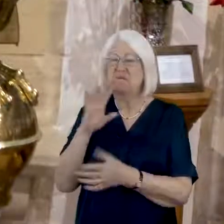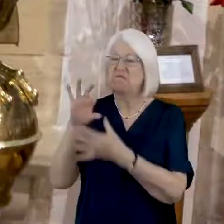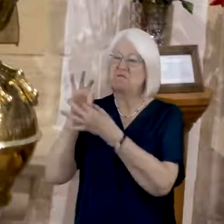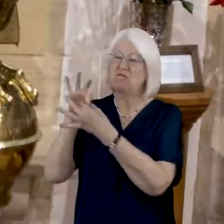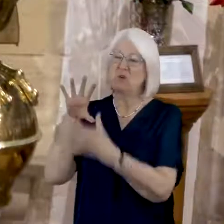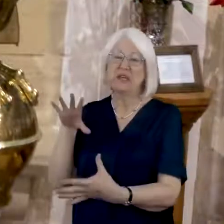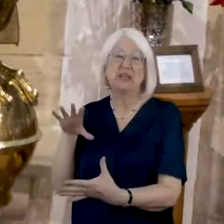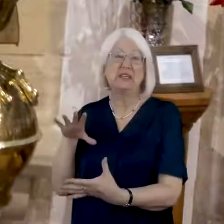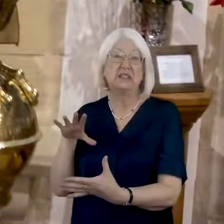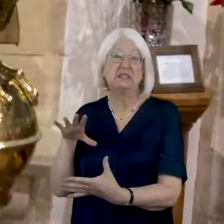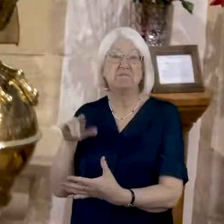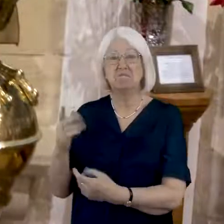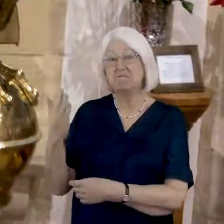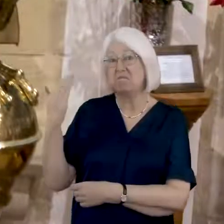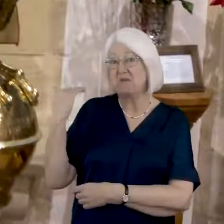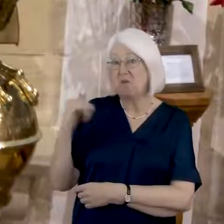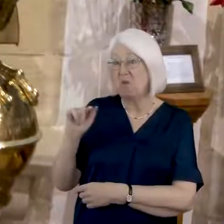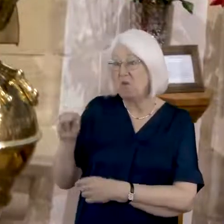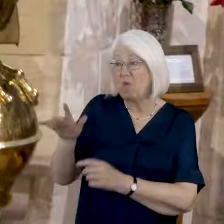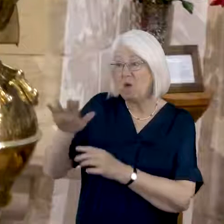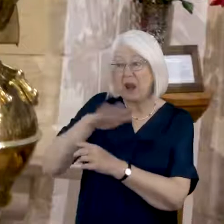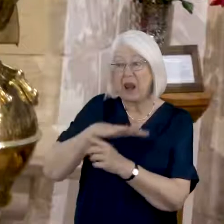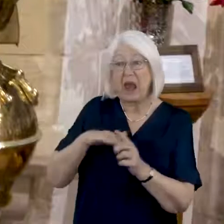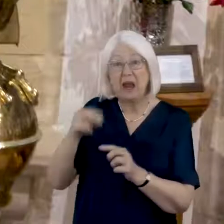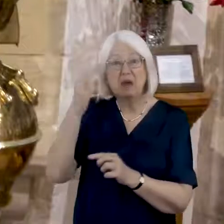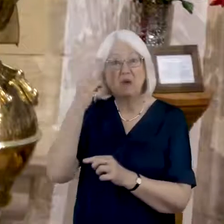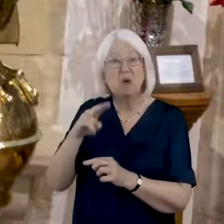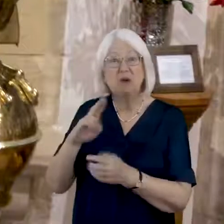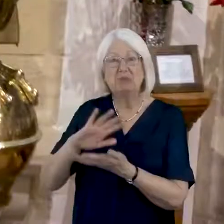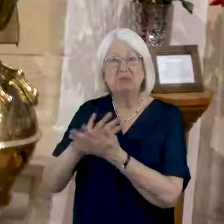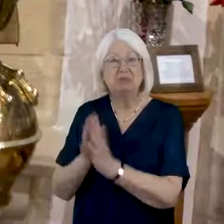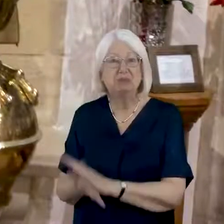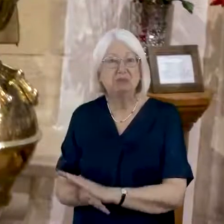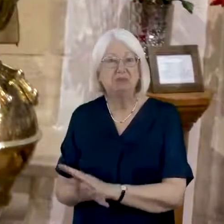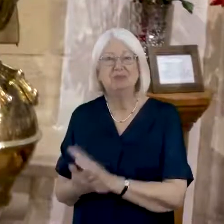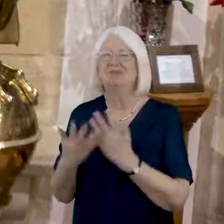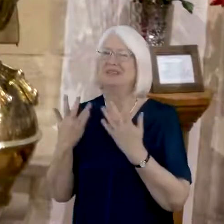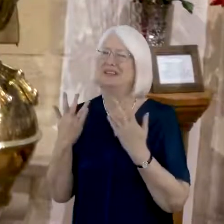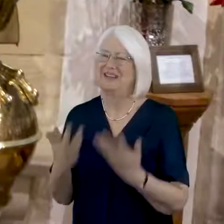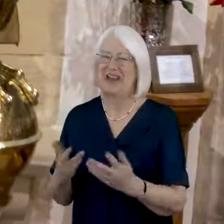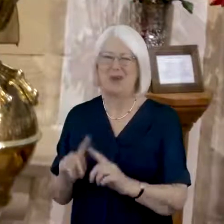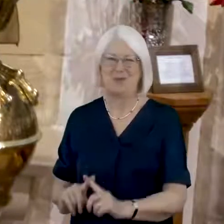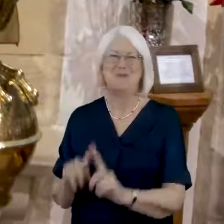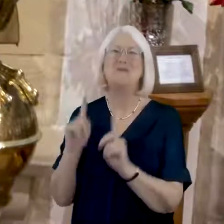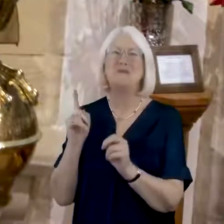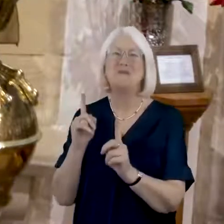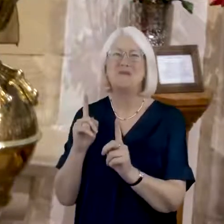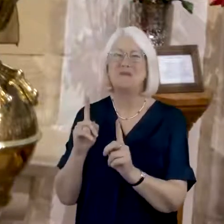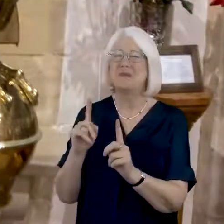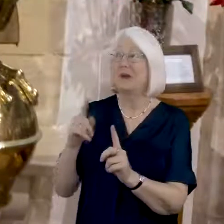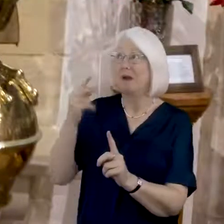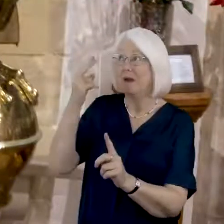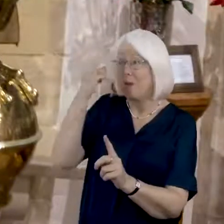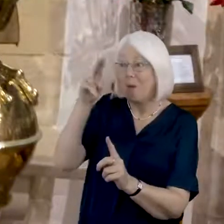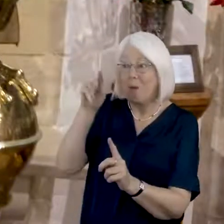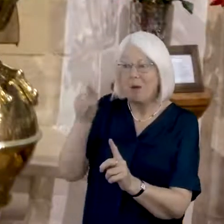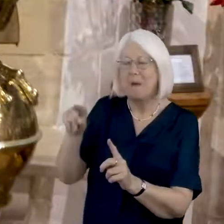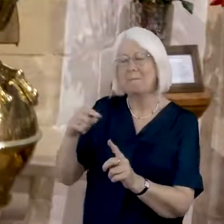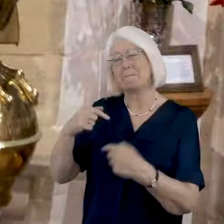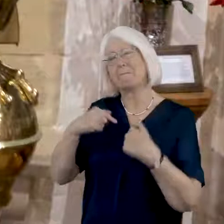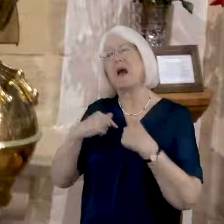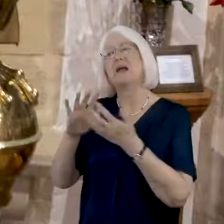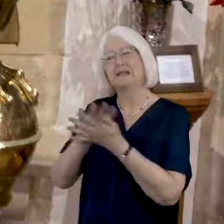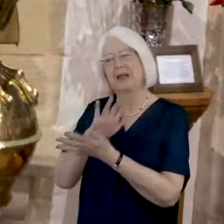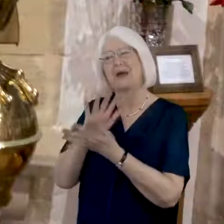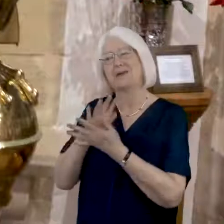and your land shall no more be termed desolate, but you shall be called, my delight is in her,